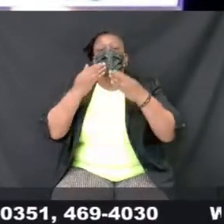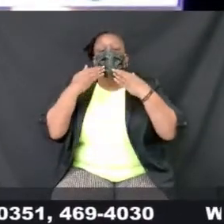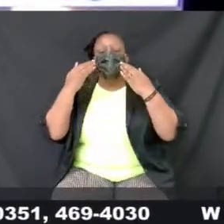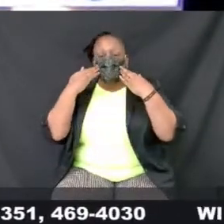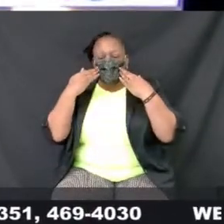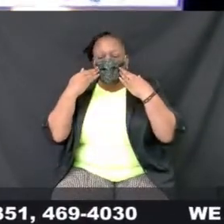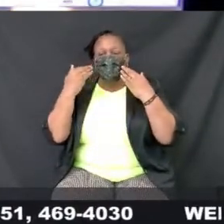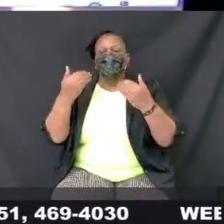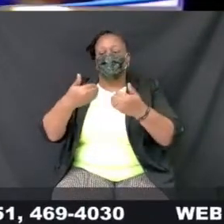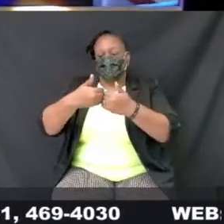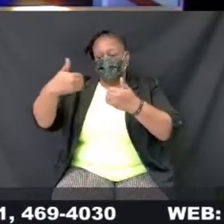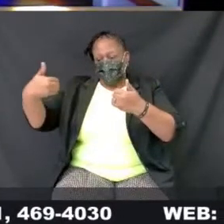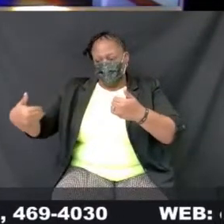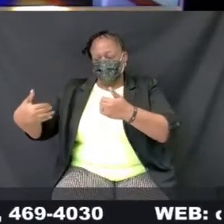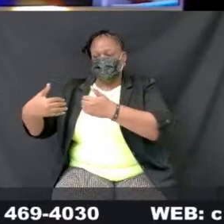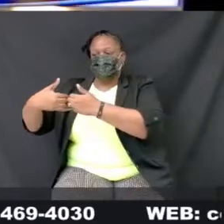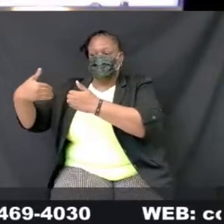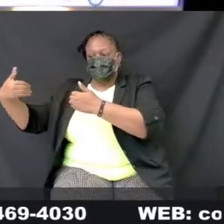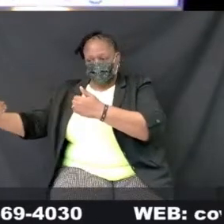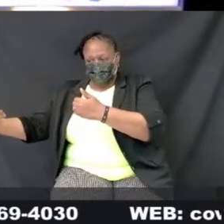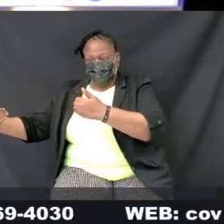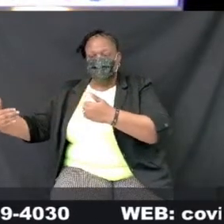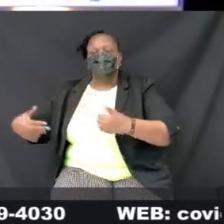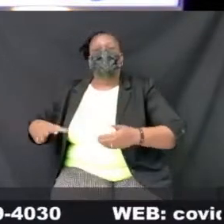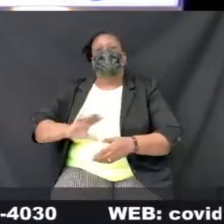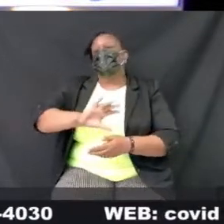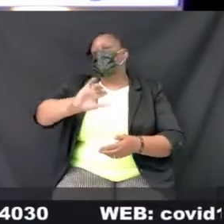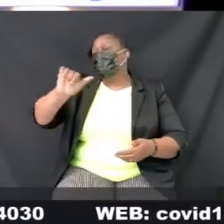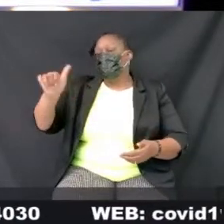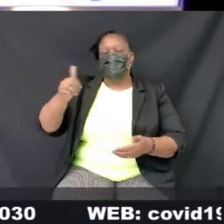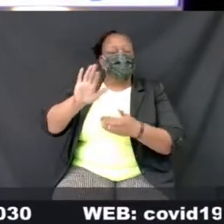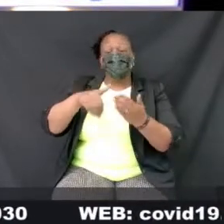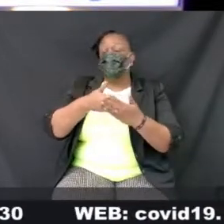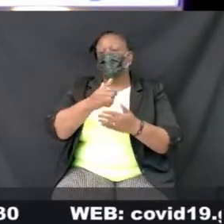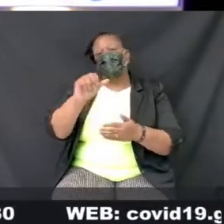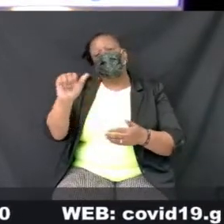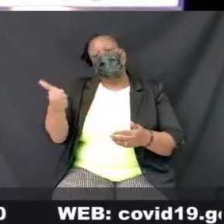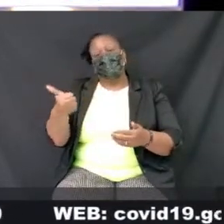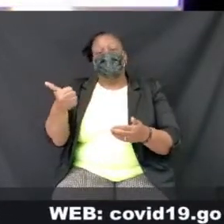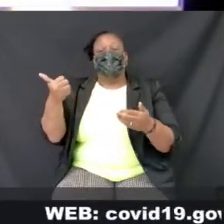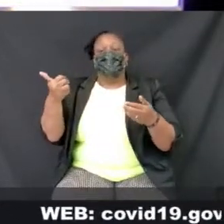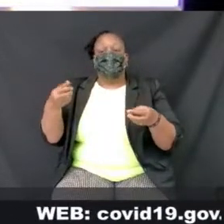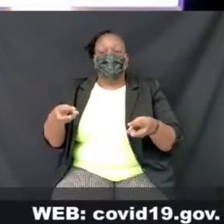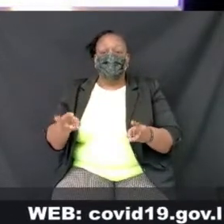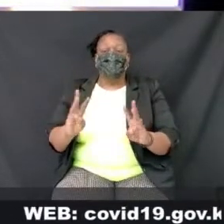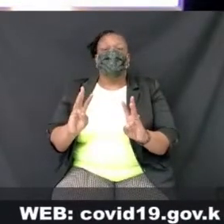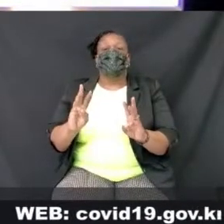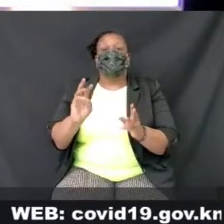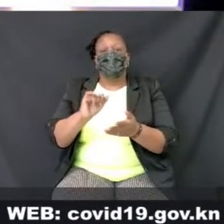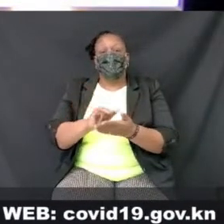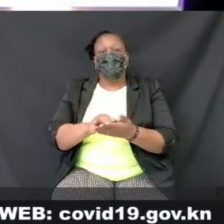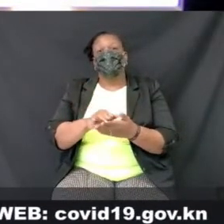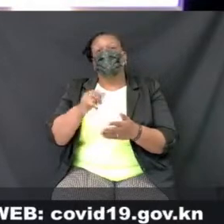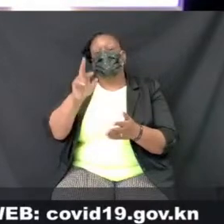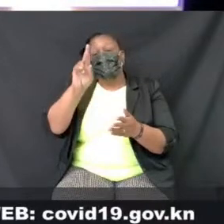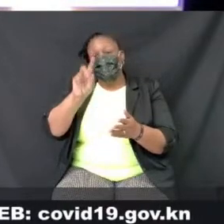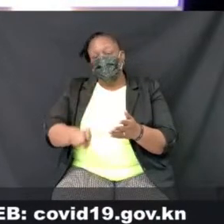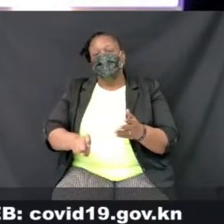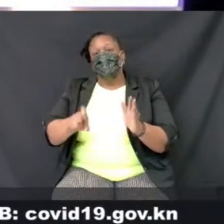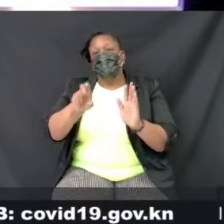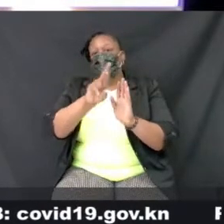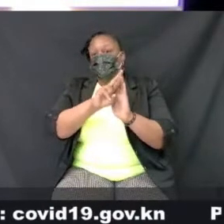distancing protocols, the hygiene protocols, and any other condition that is specified in the permit.